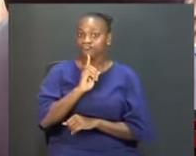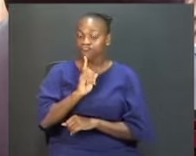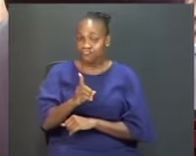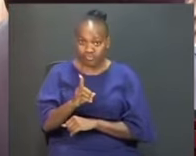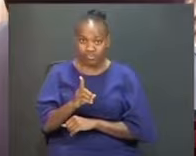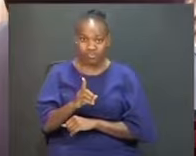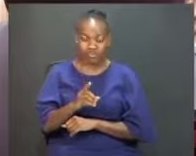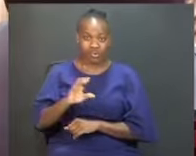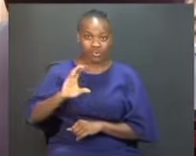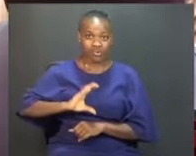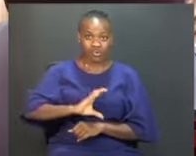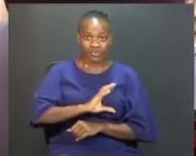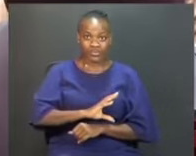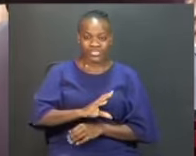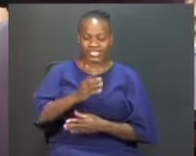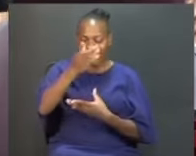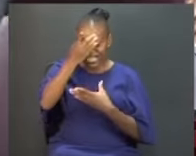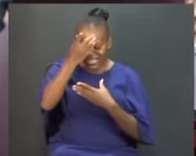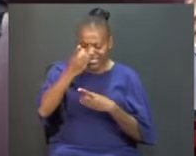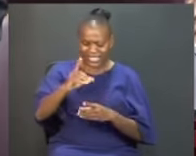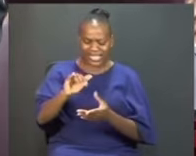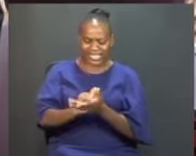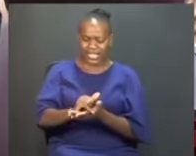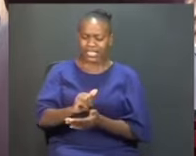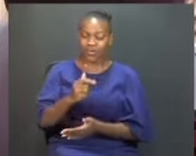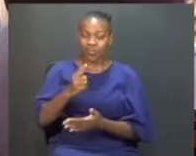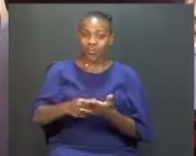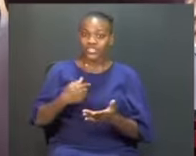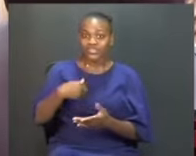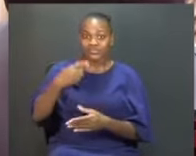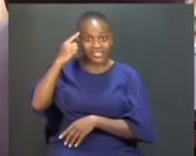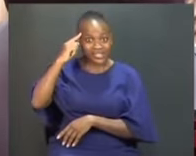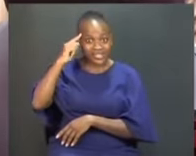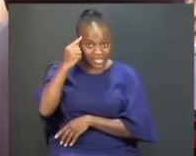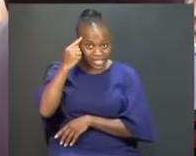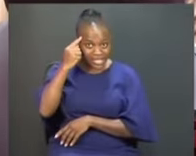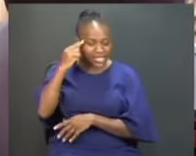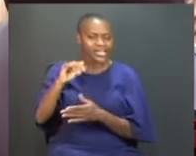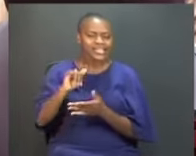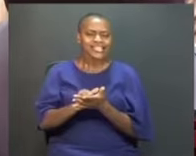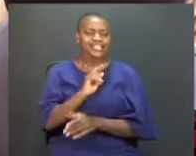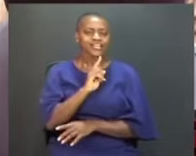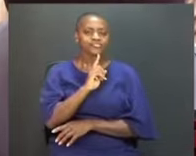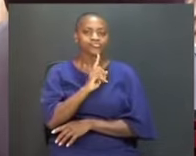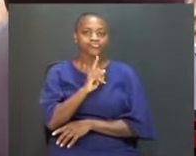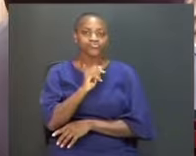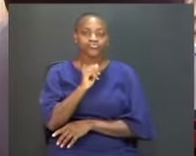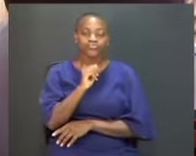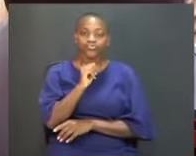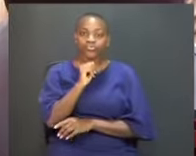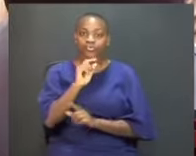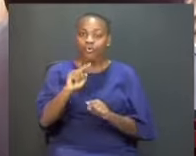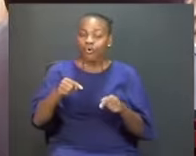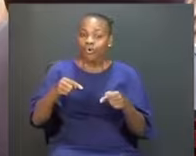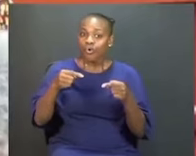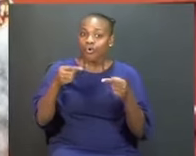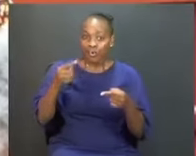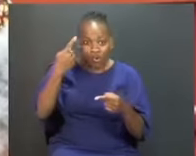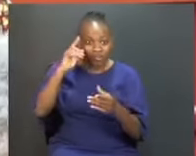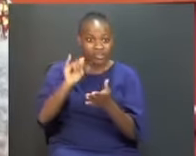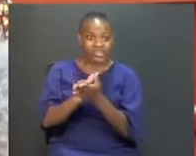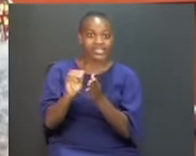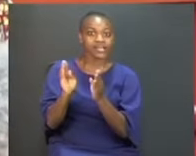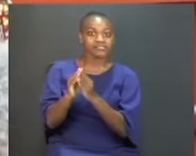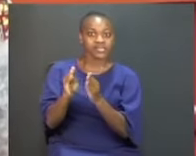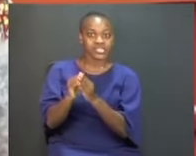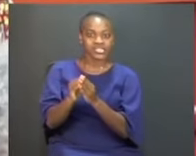conclusion that my contention that he indeed went and attended the session in